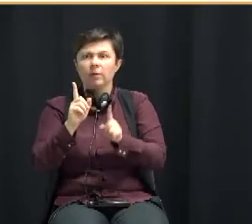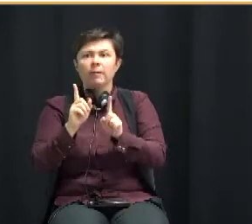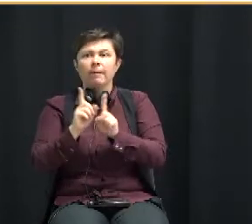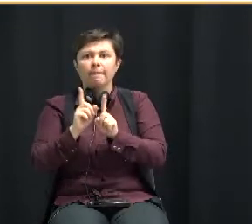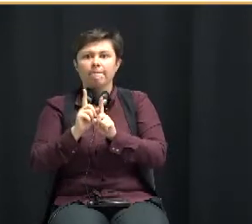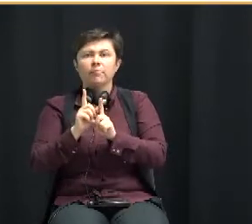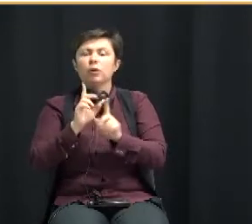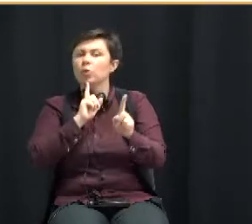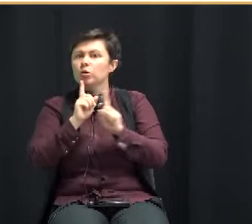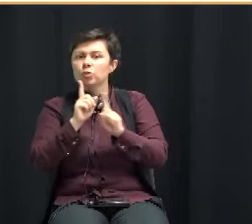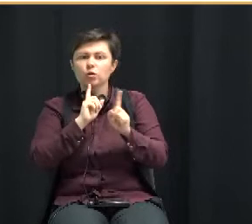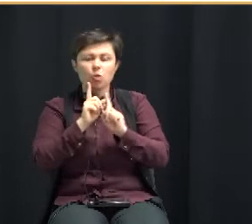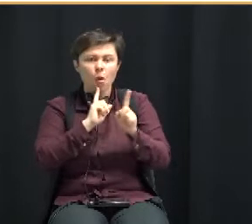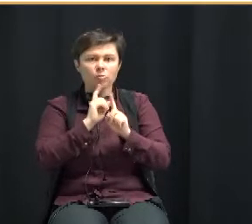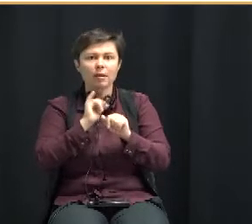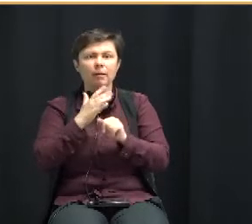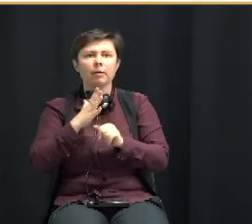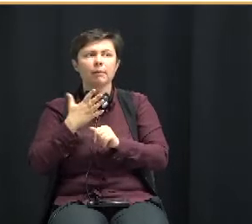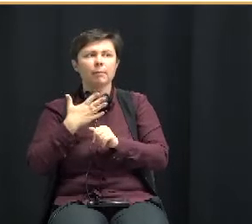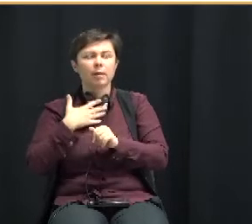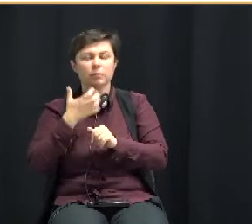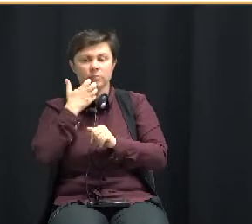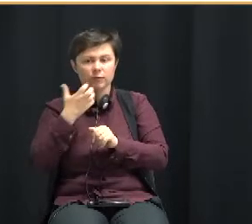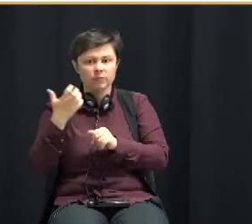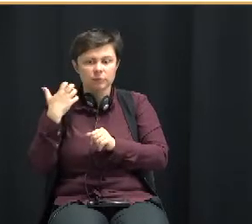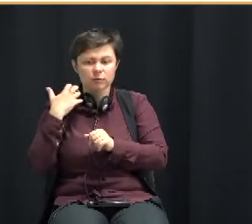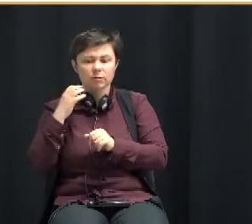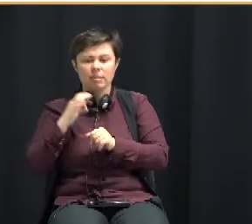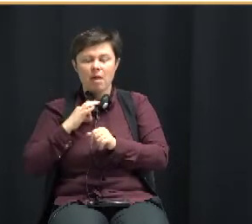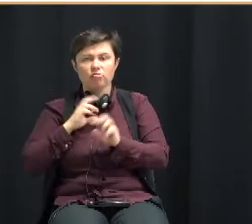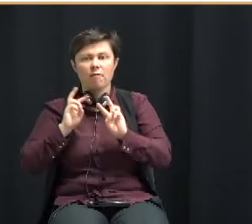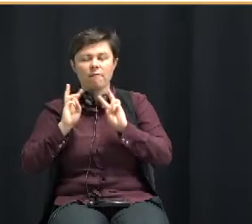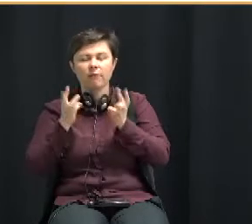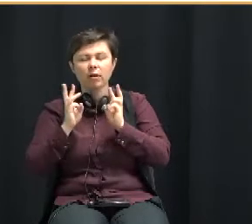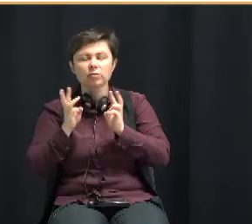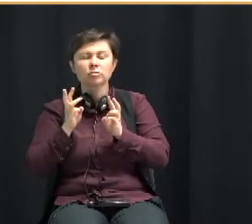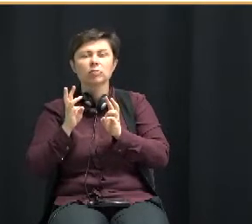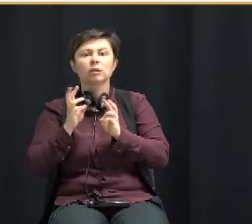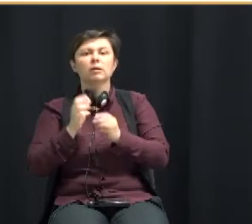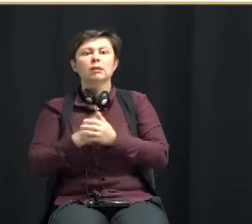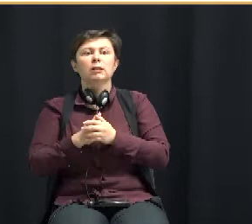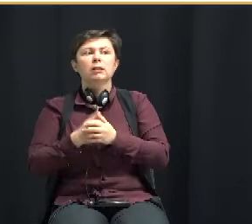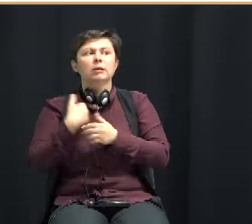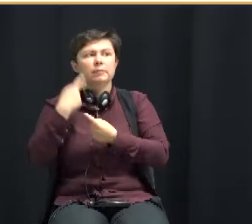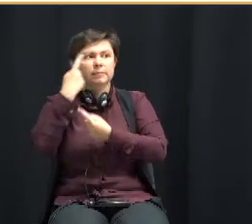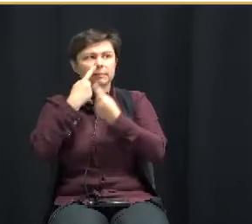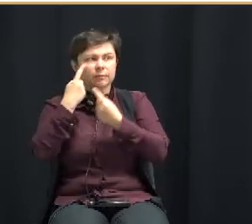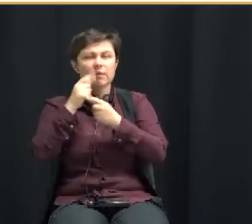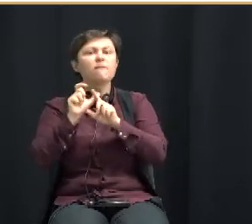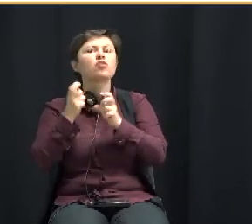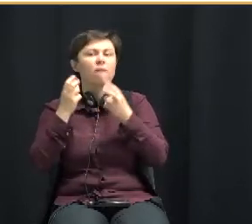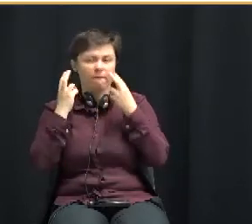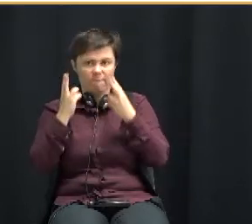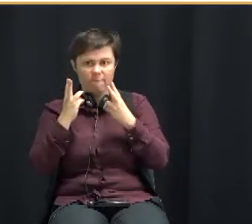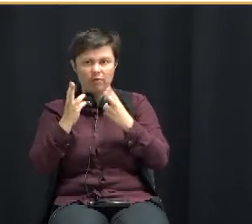view, and after many discussions we have had during our workshops,